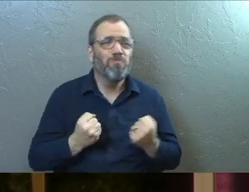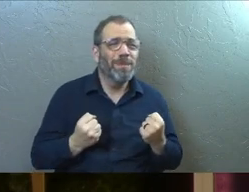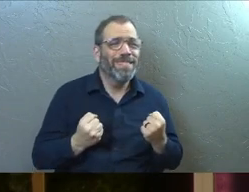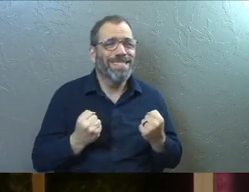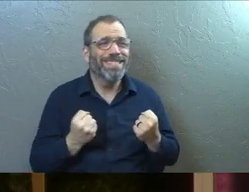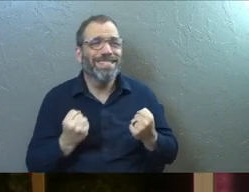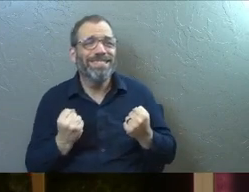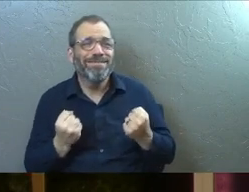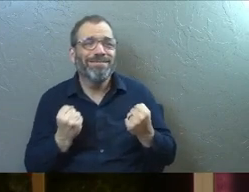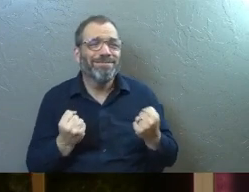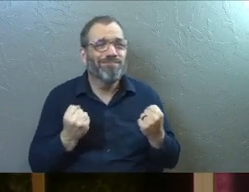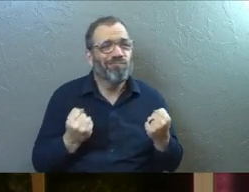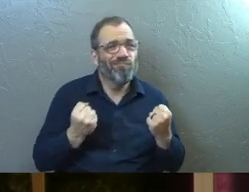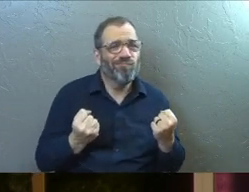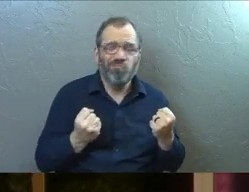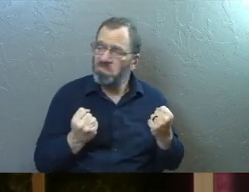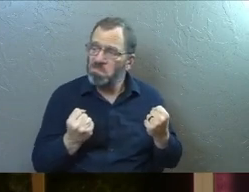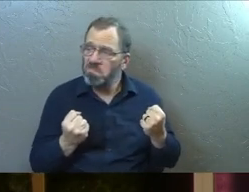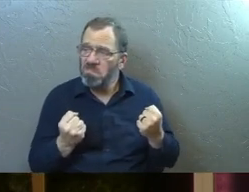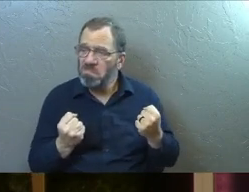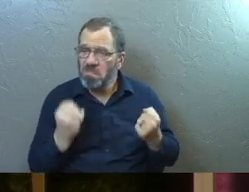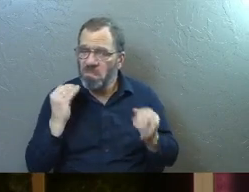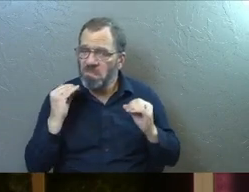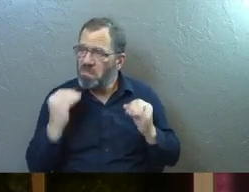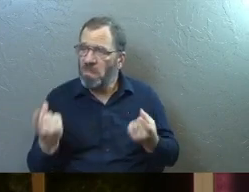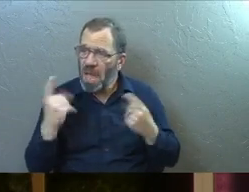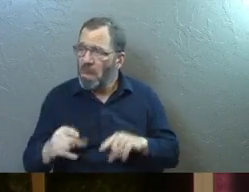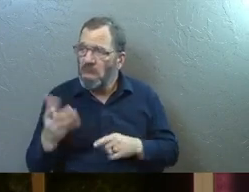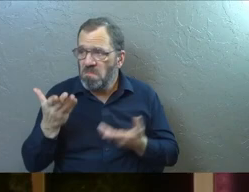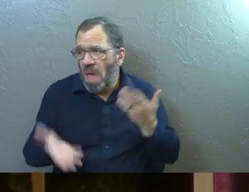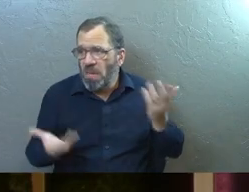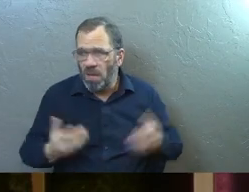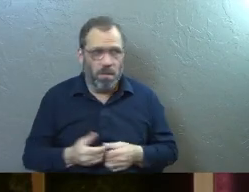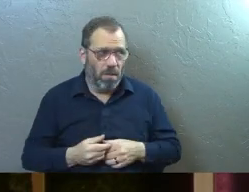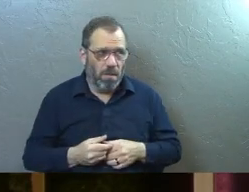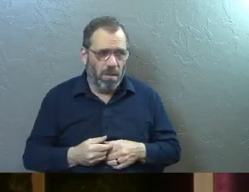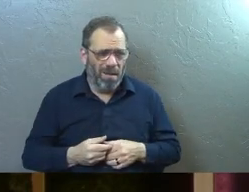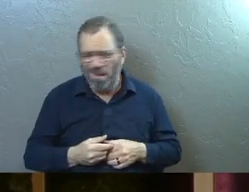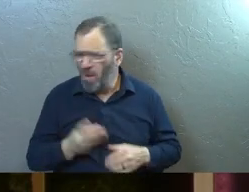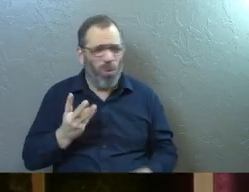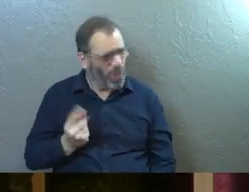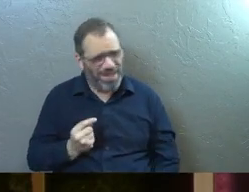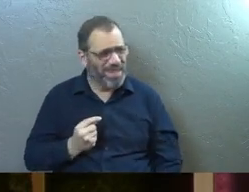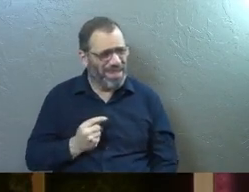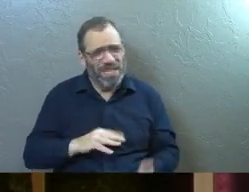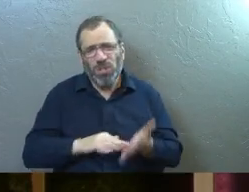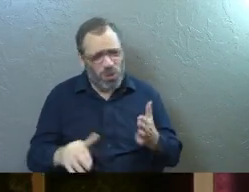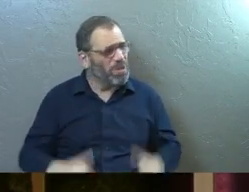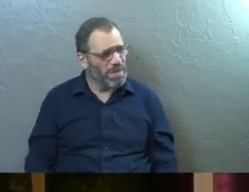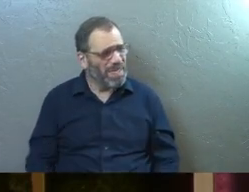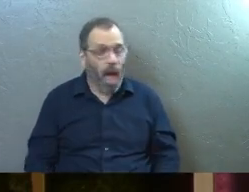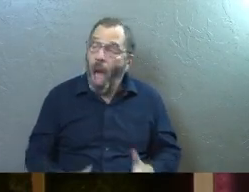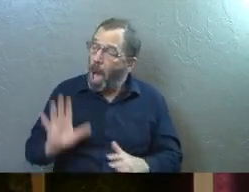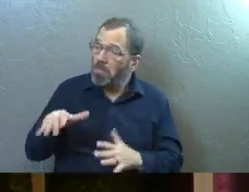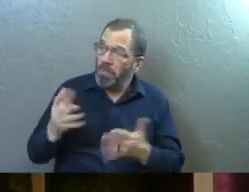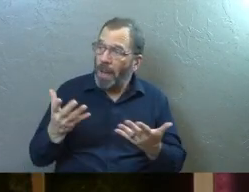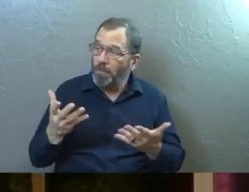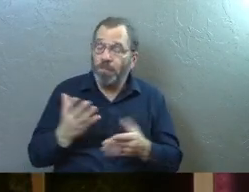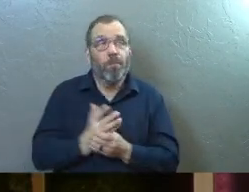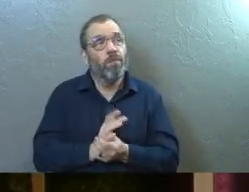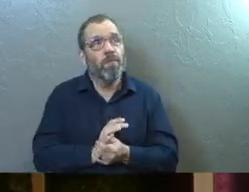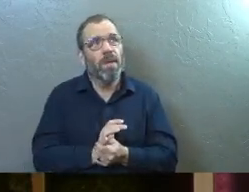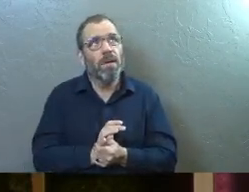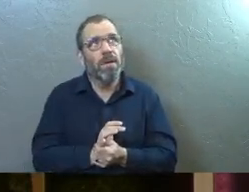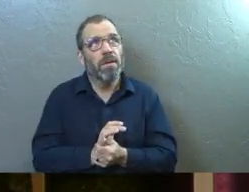this smile, and he was like, but maybe none of that's going to happen. Yeah. And I was like, excuse me, you know? But he's like, maybe, and then he